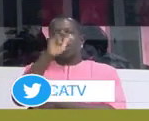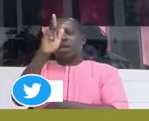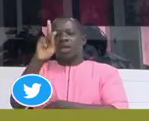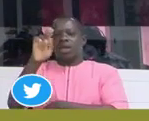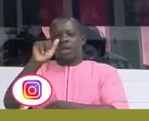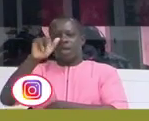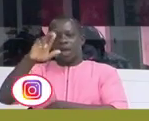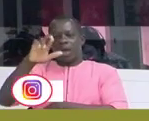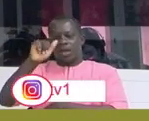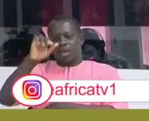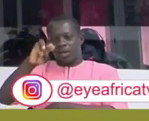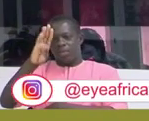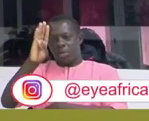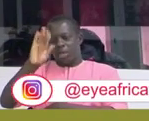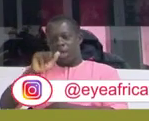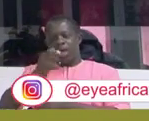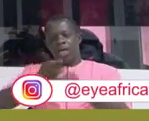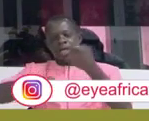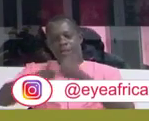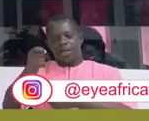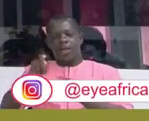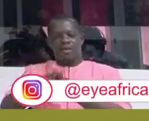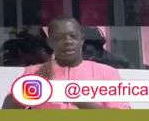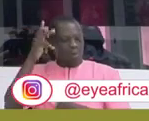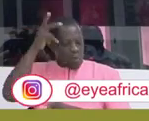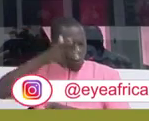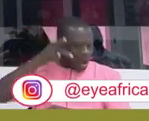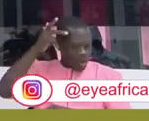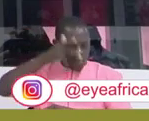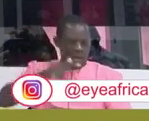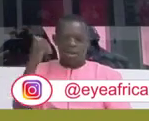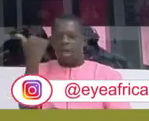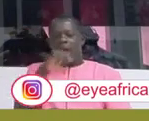to there is a place where sells